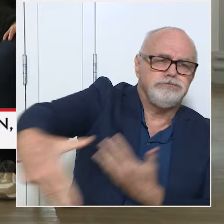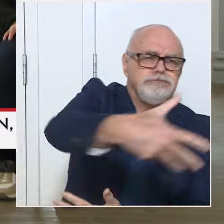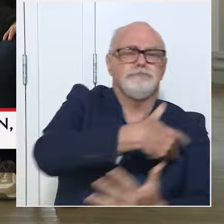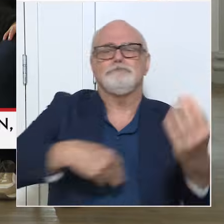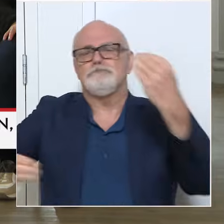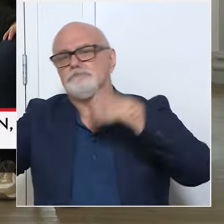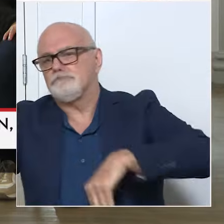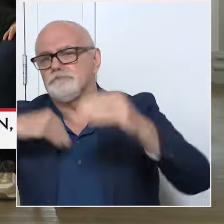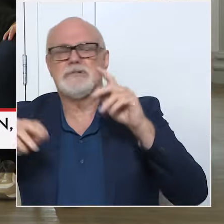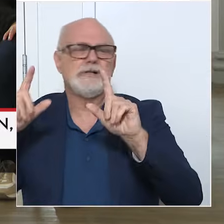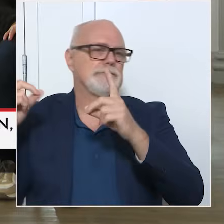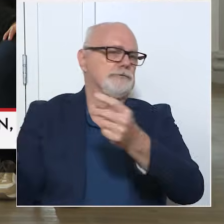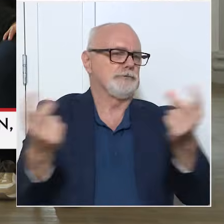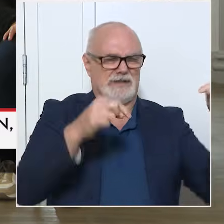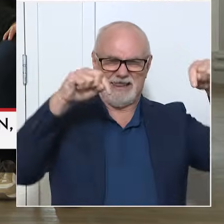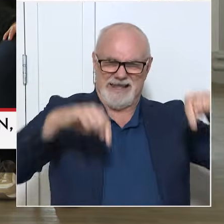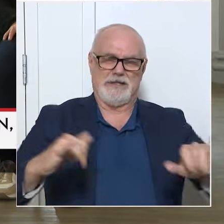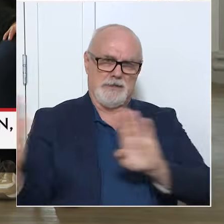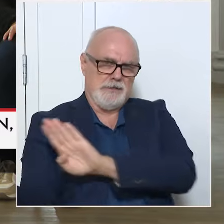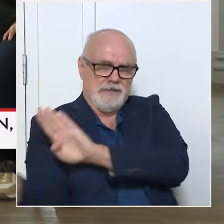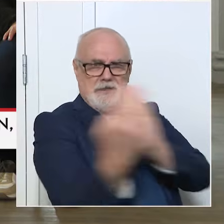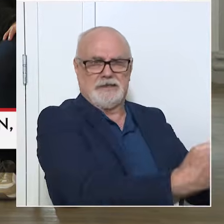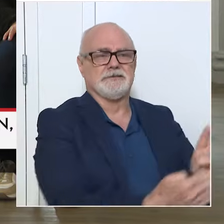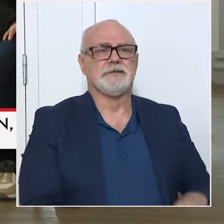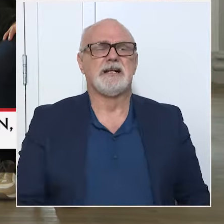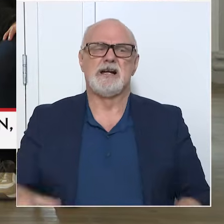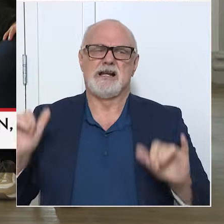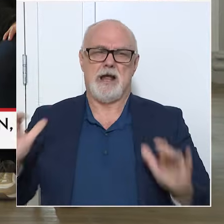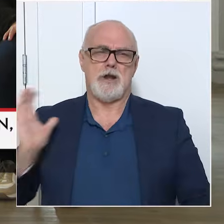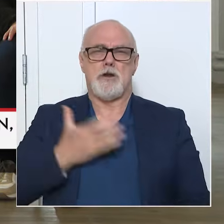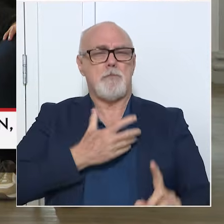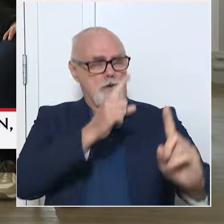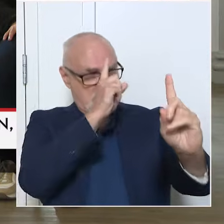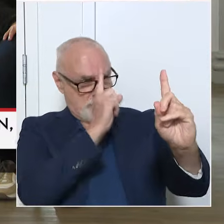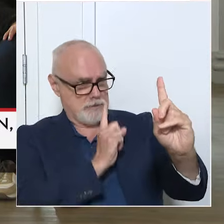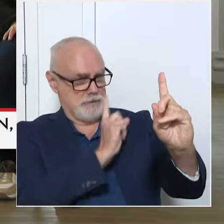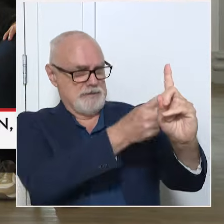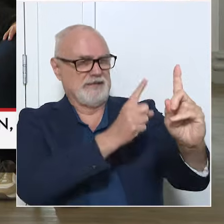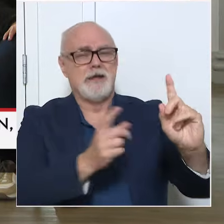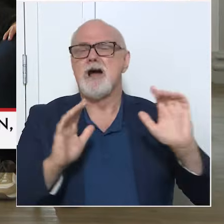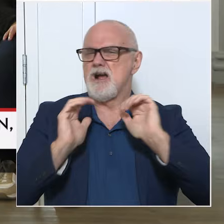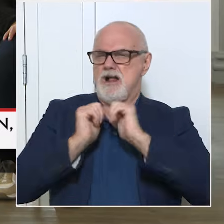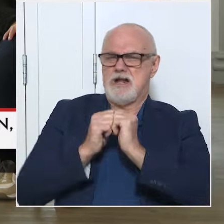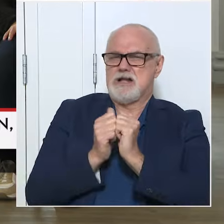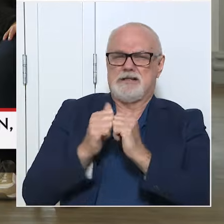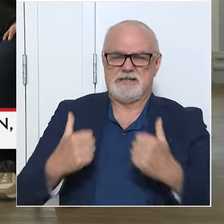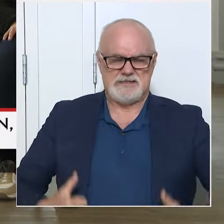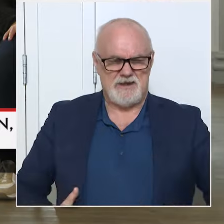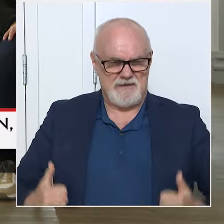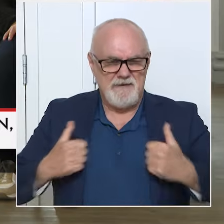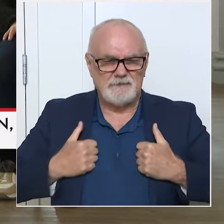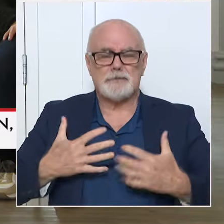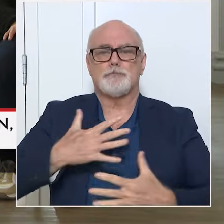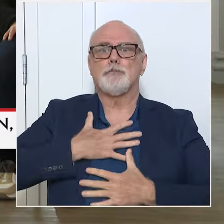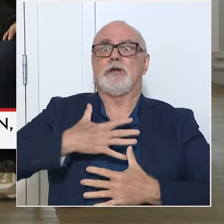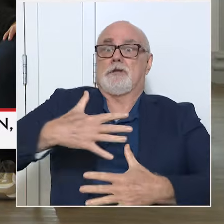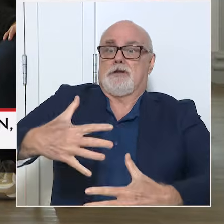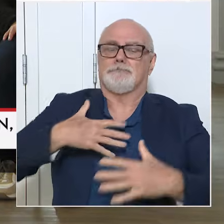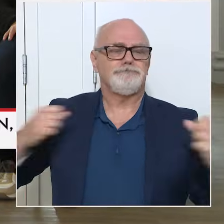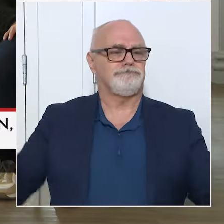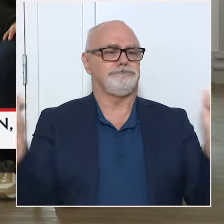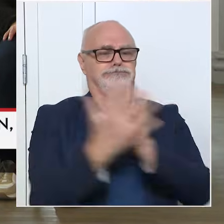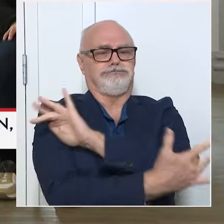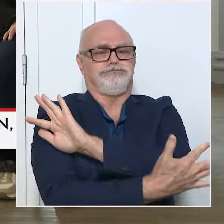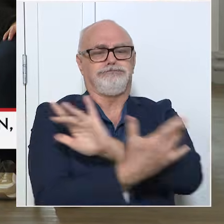what we're looking to do all over downtown. This is how we breathe new life into our downtown and create places where people want